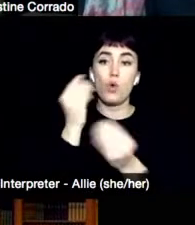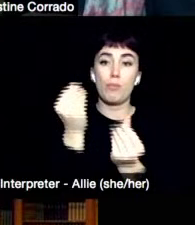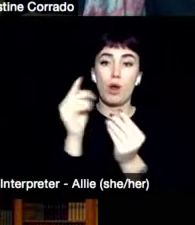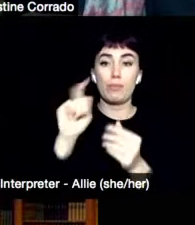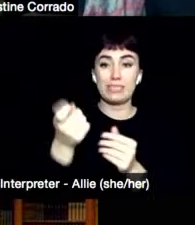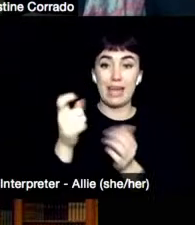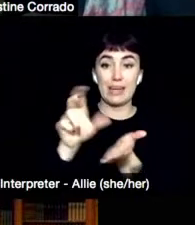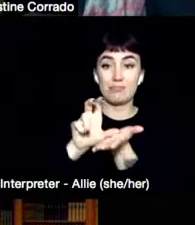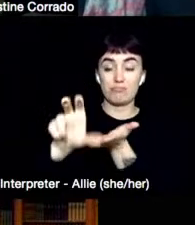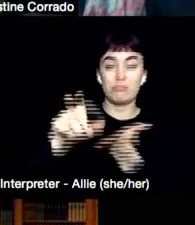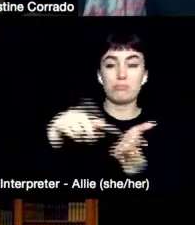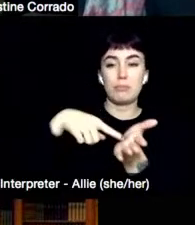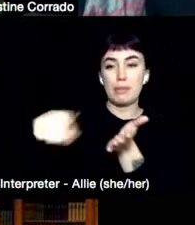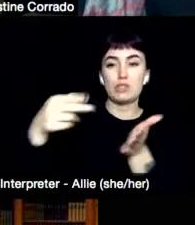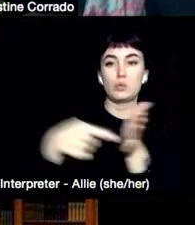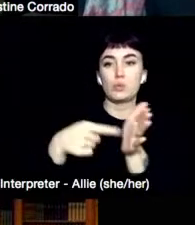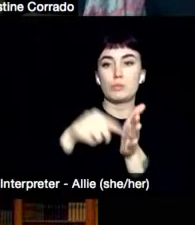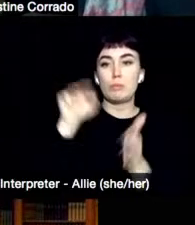due Monday.